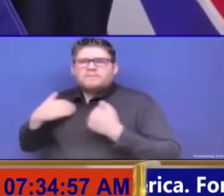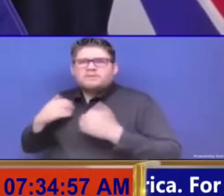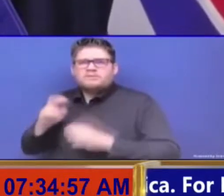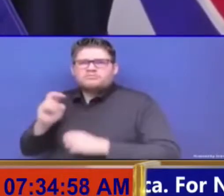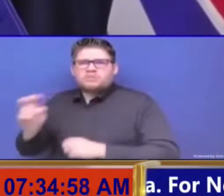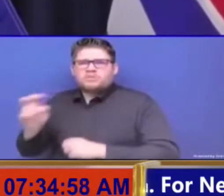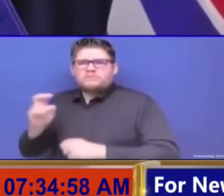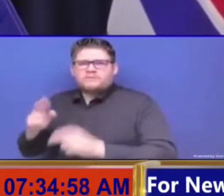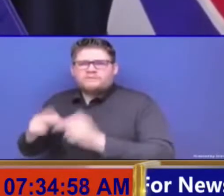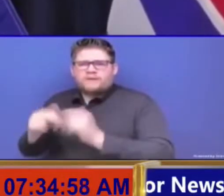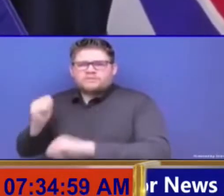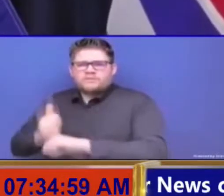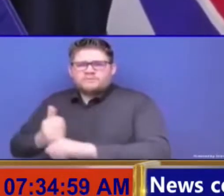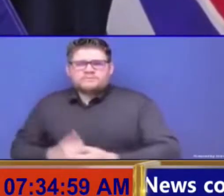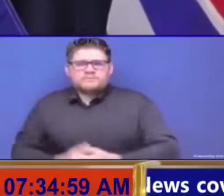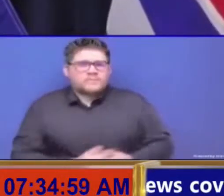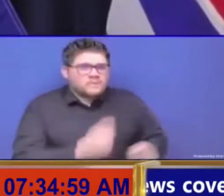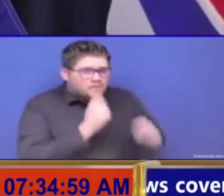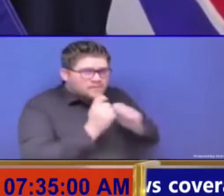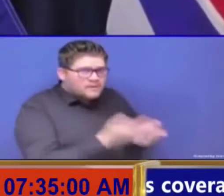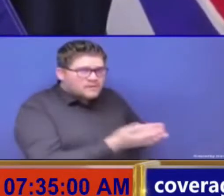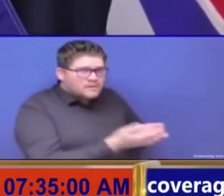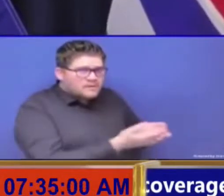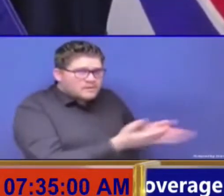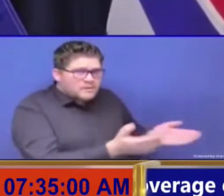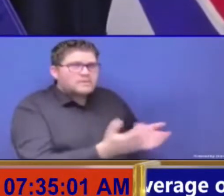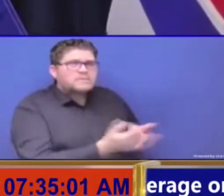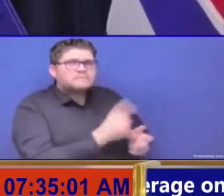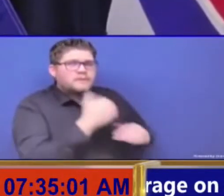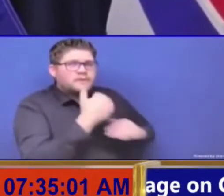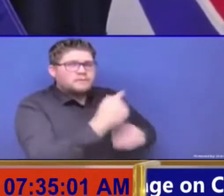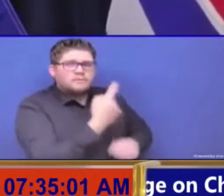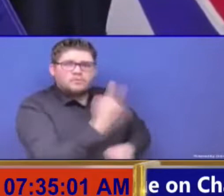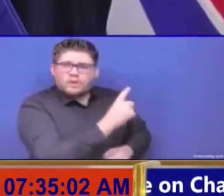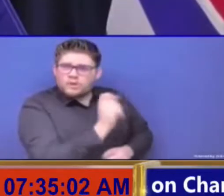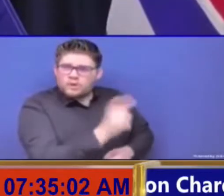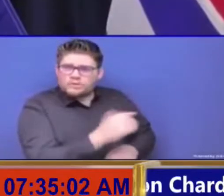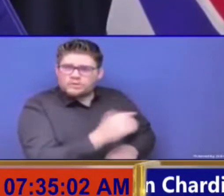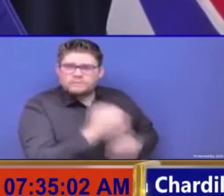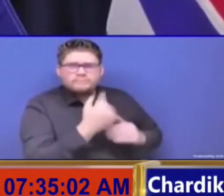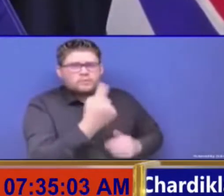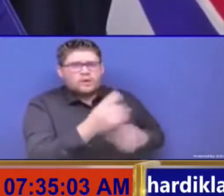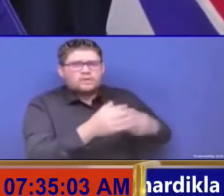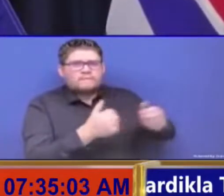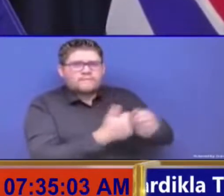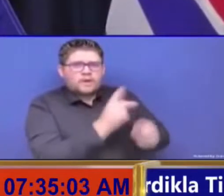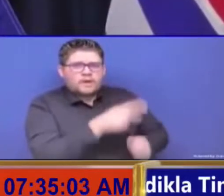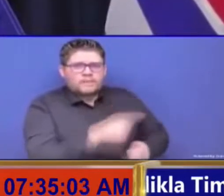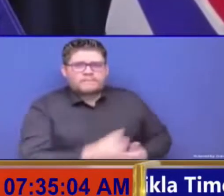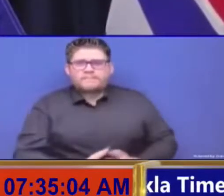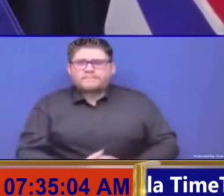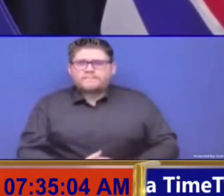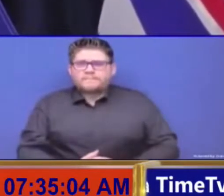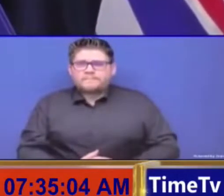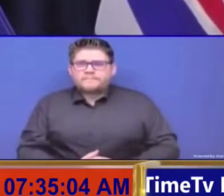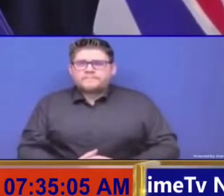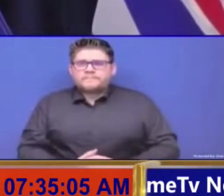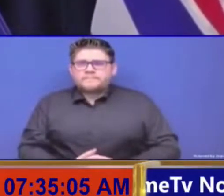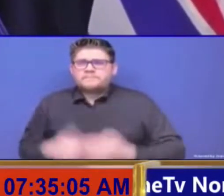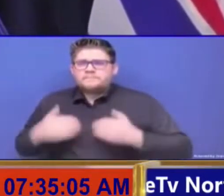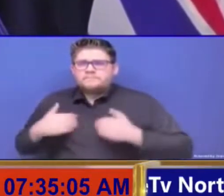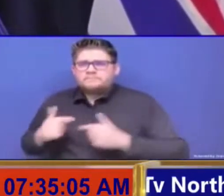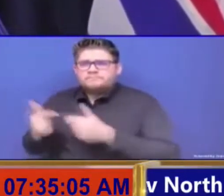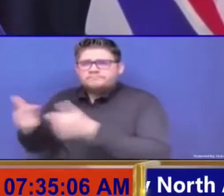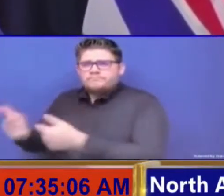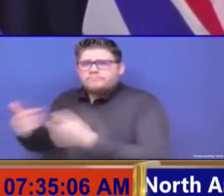pipeline. After meeting with Cabinet this morning, I'm announcing today that we're extending the temporary order to limit fuel for non-essential